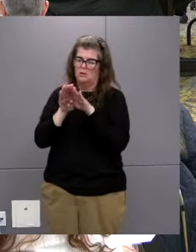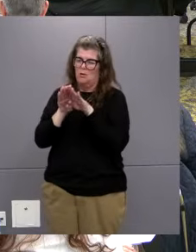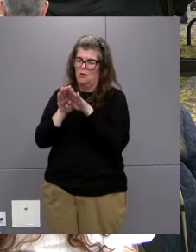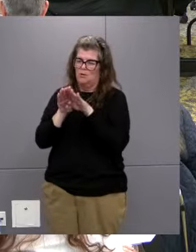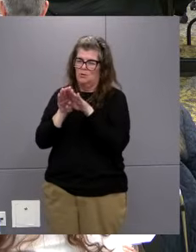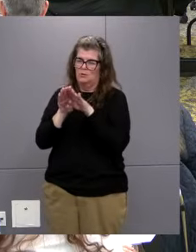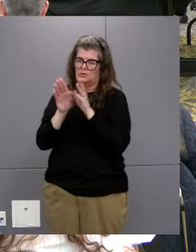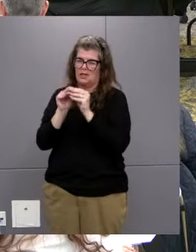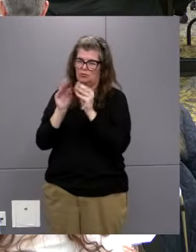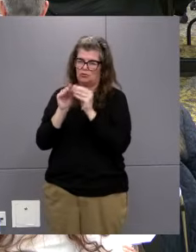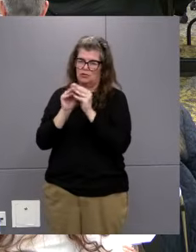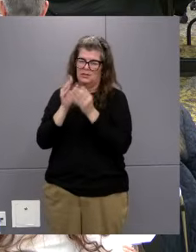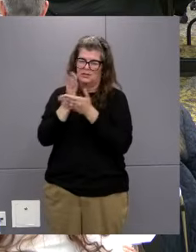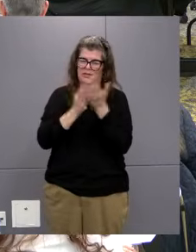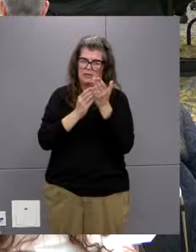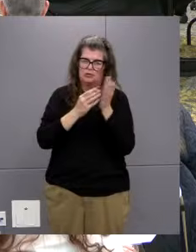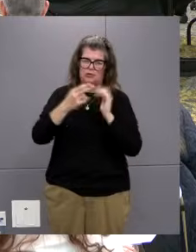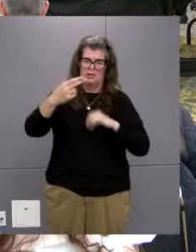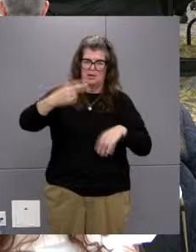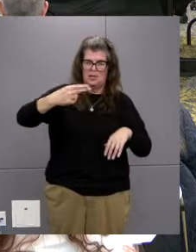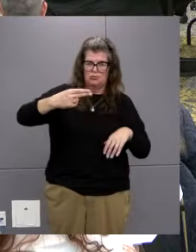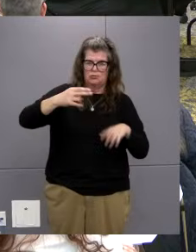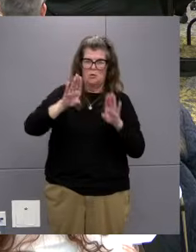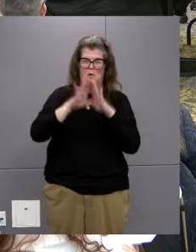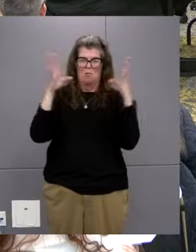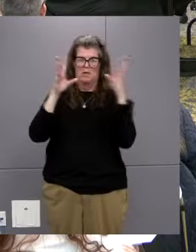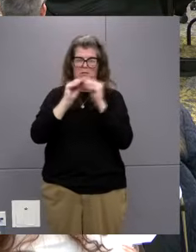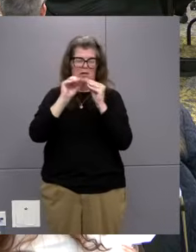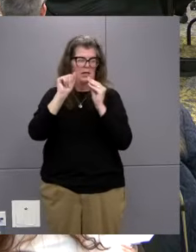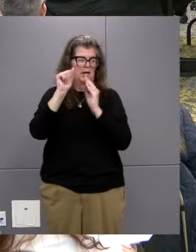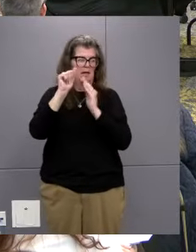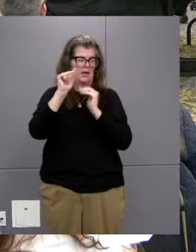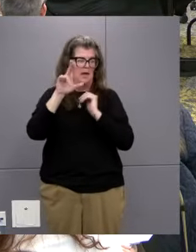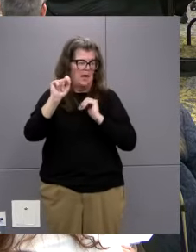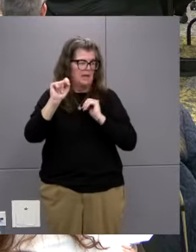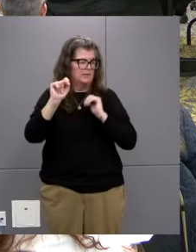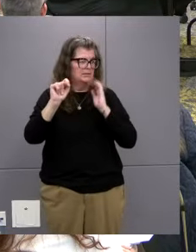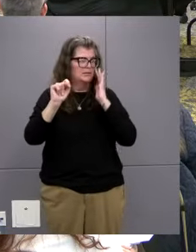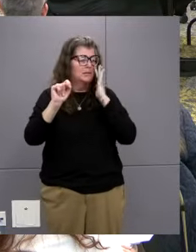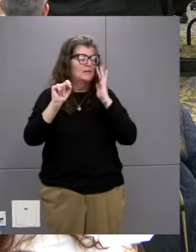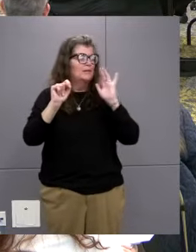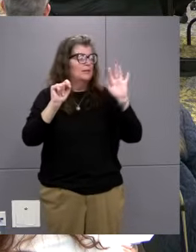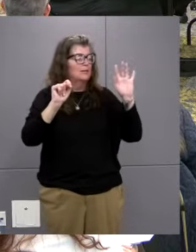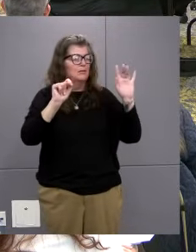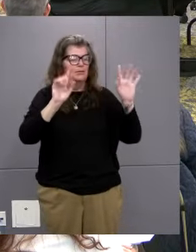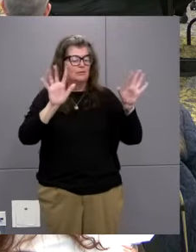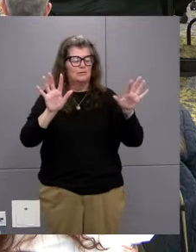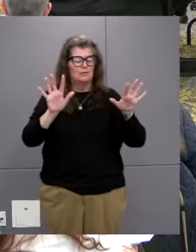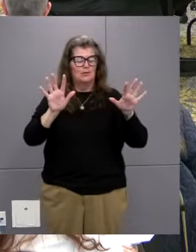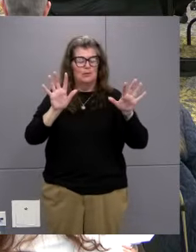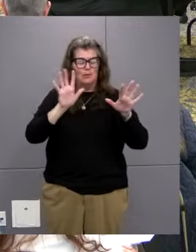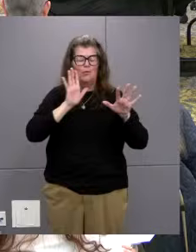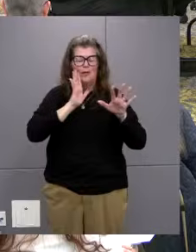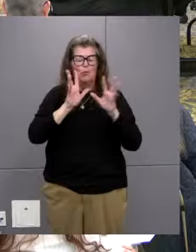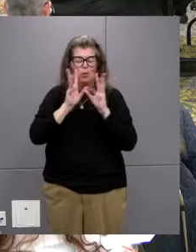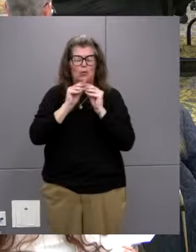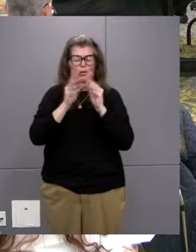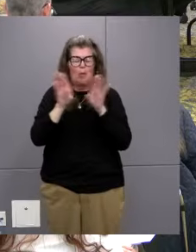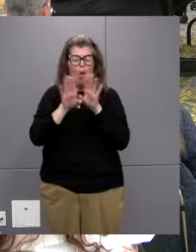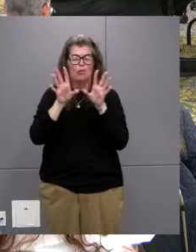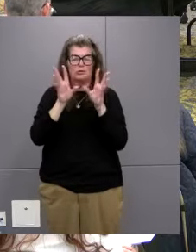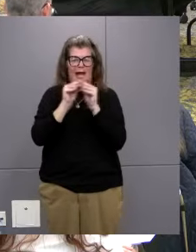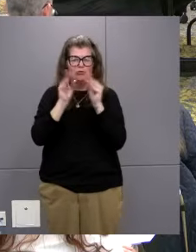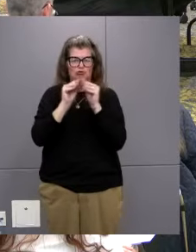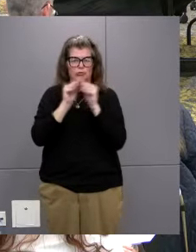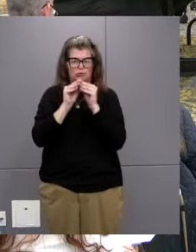H of the Open Meetings Act to discuss. If there's a question, we're going into closed session later on, can't we handle that